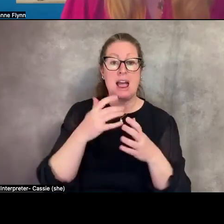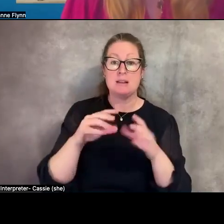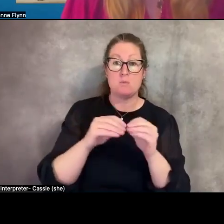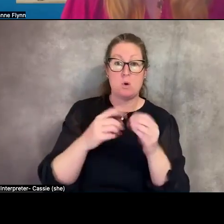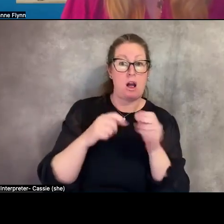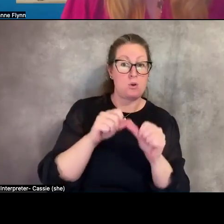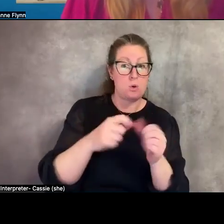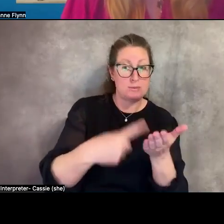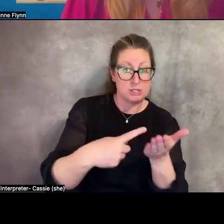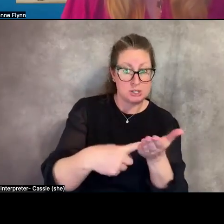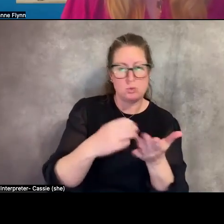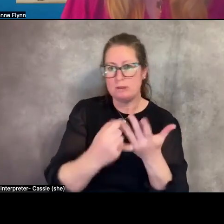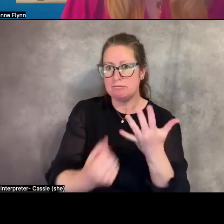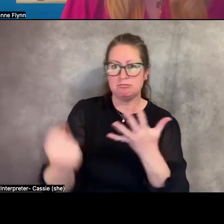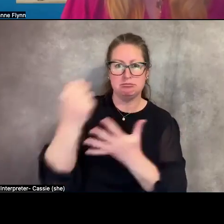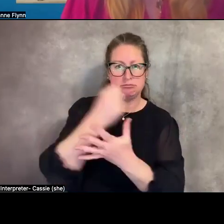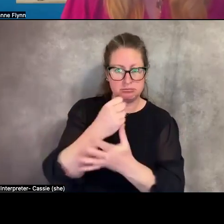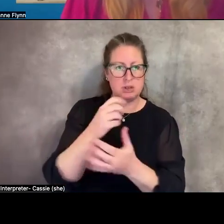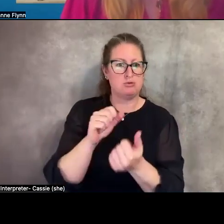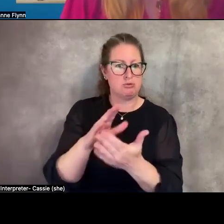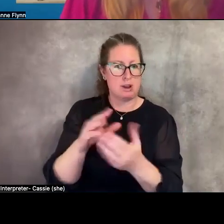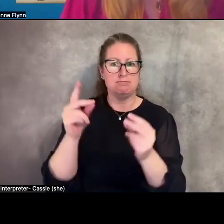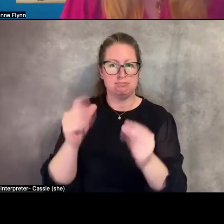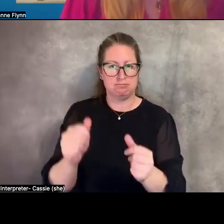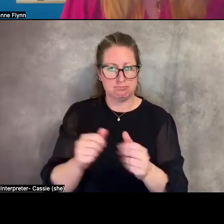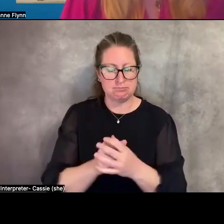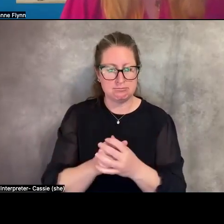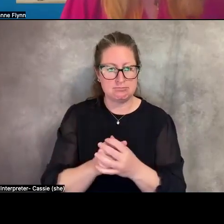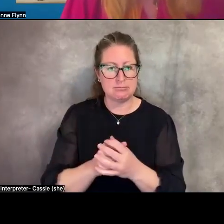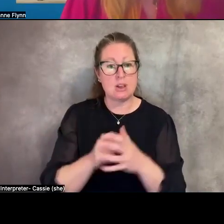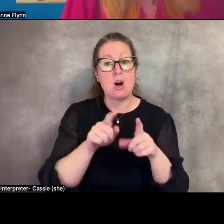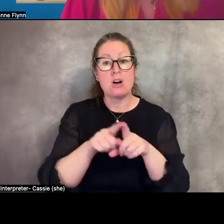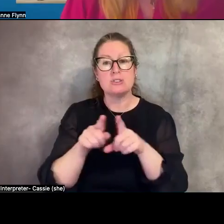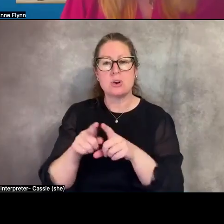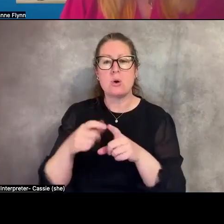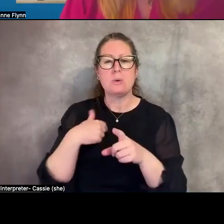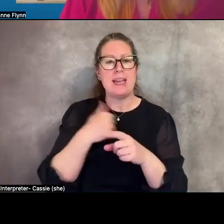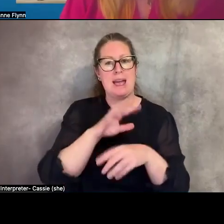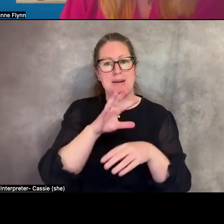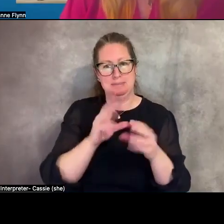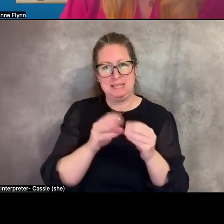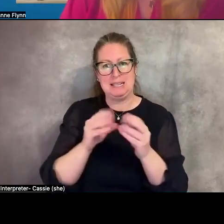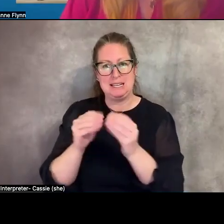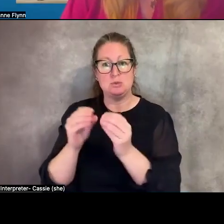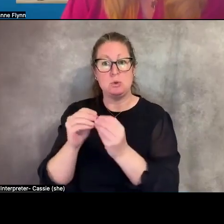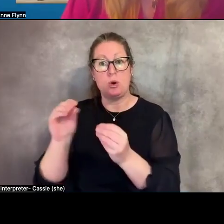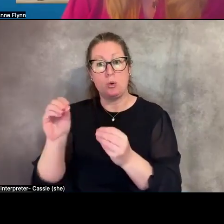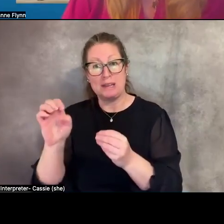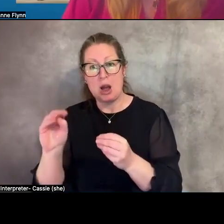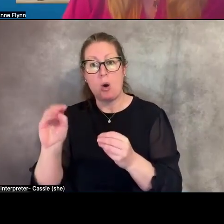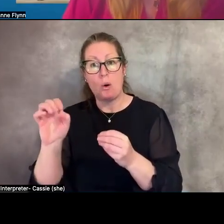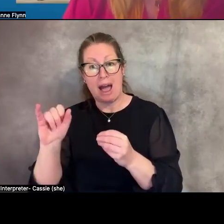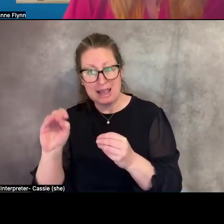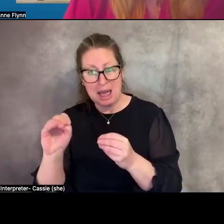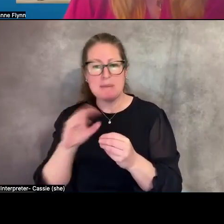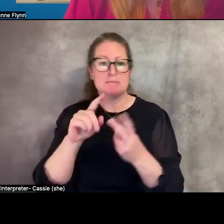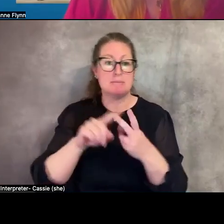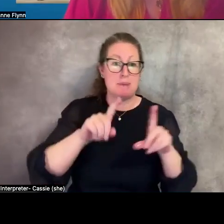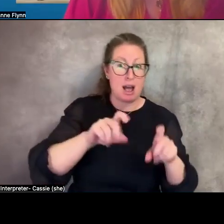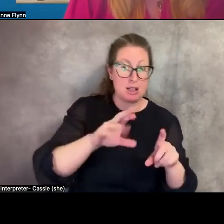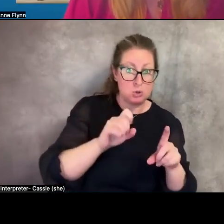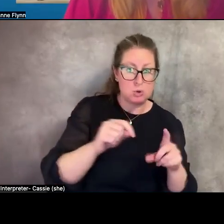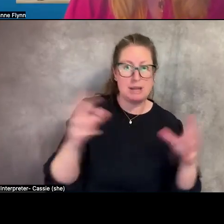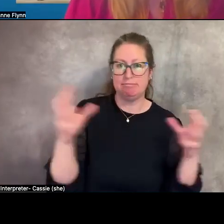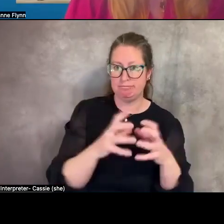were prioritized and addressed promptly. Additionally, scheduled meetings with OIM and pilot units were held to ensure a